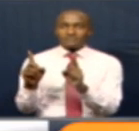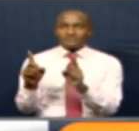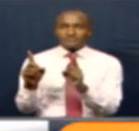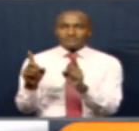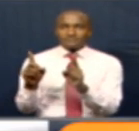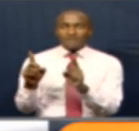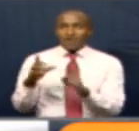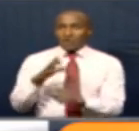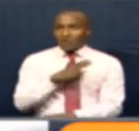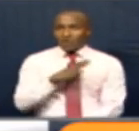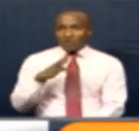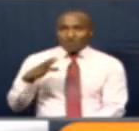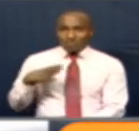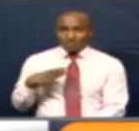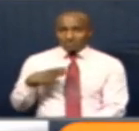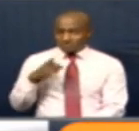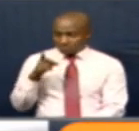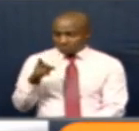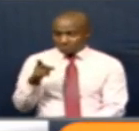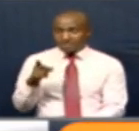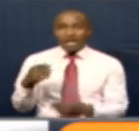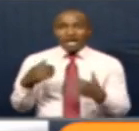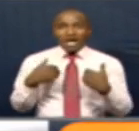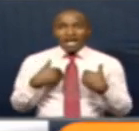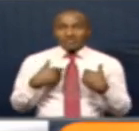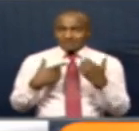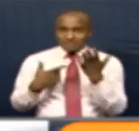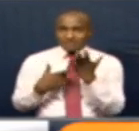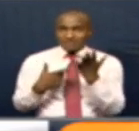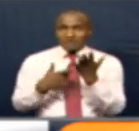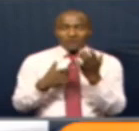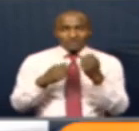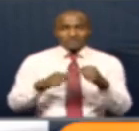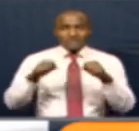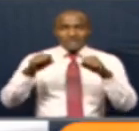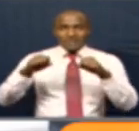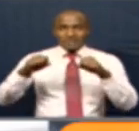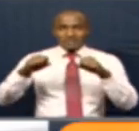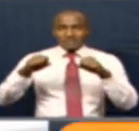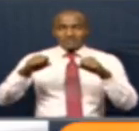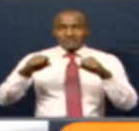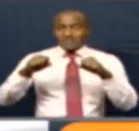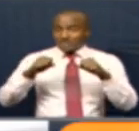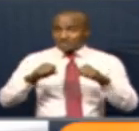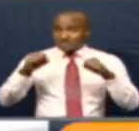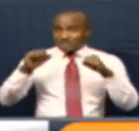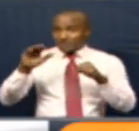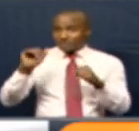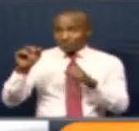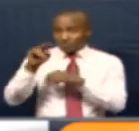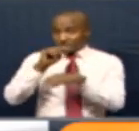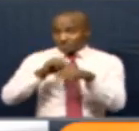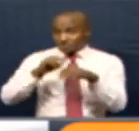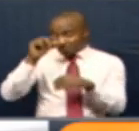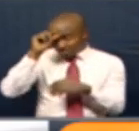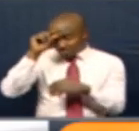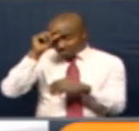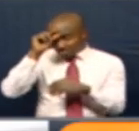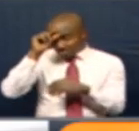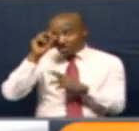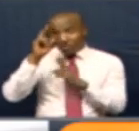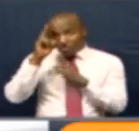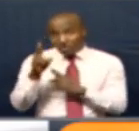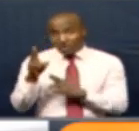The committee then has a technical chairs. The chair from the national government is the